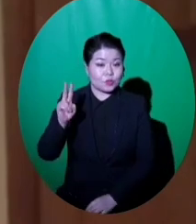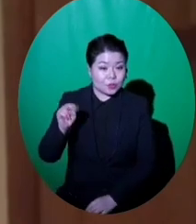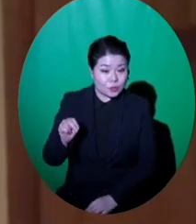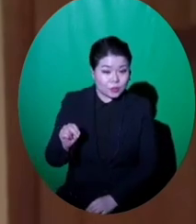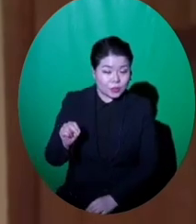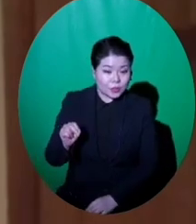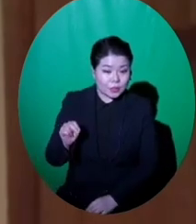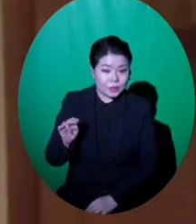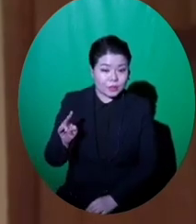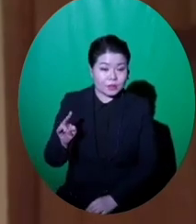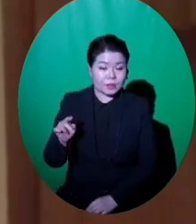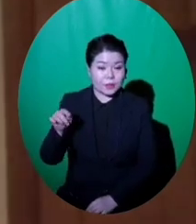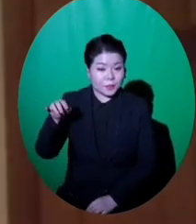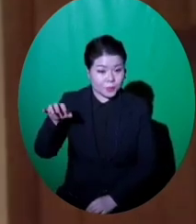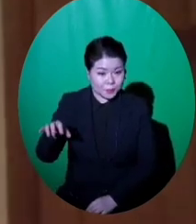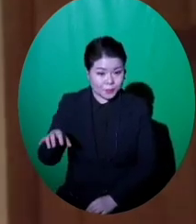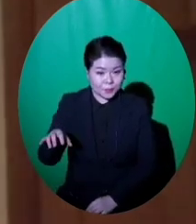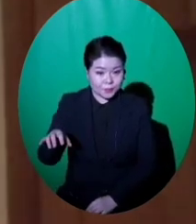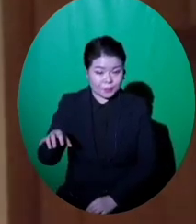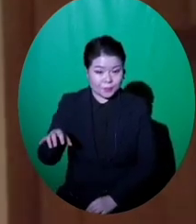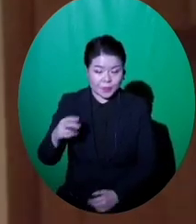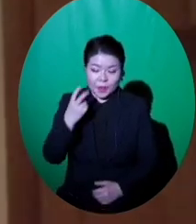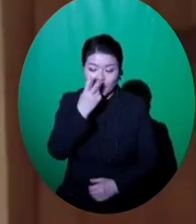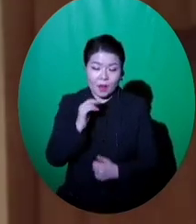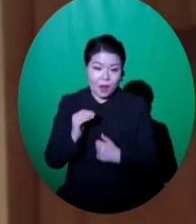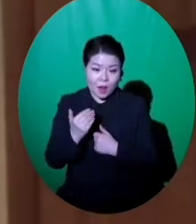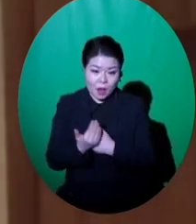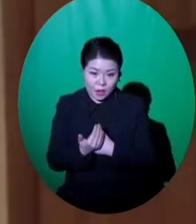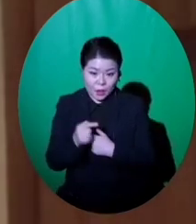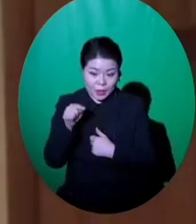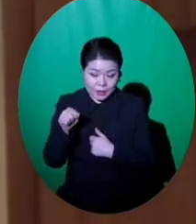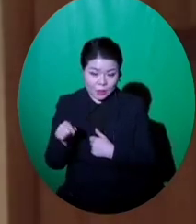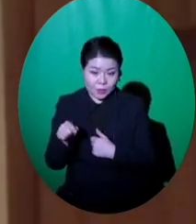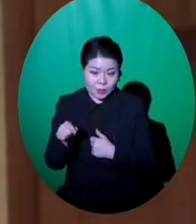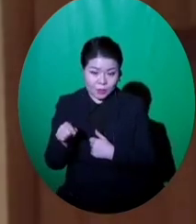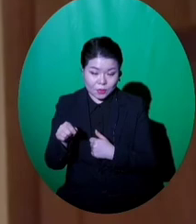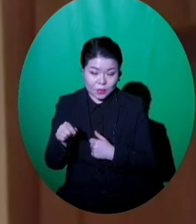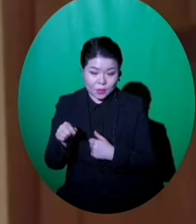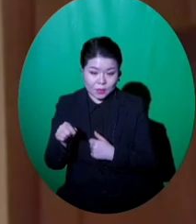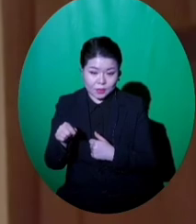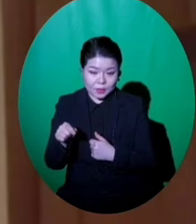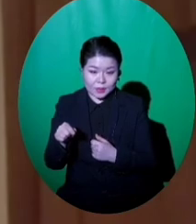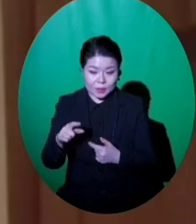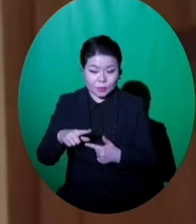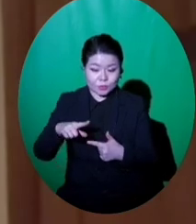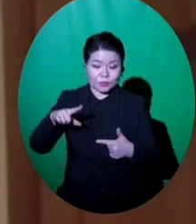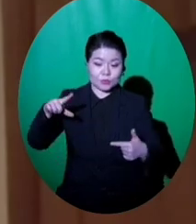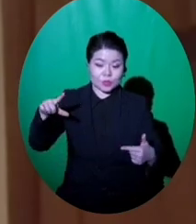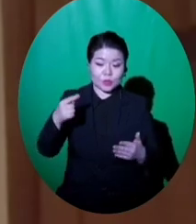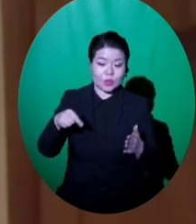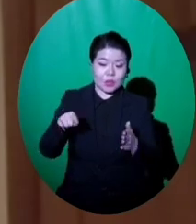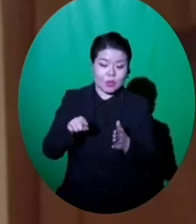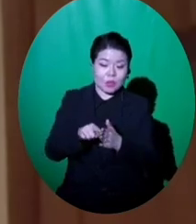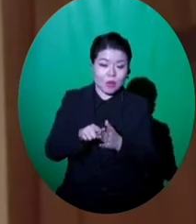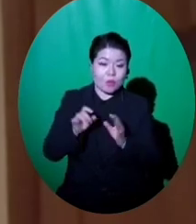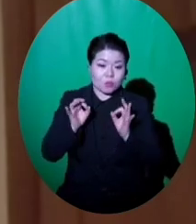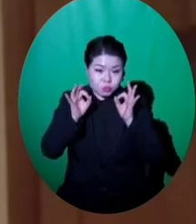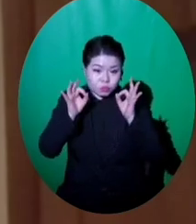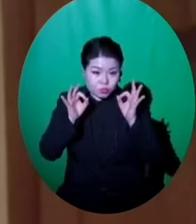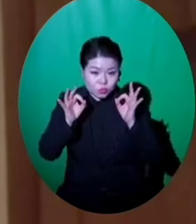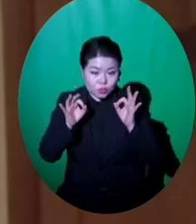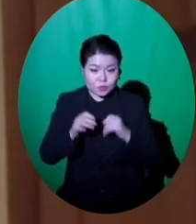a care agenda, and the UN is a good example of an international multilateral organization that's